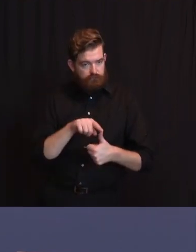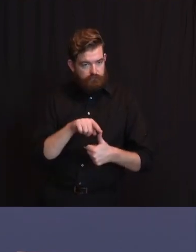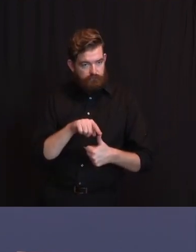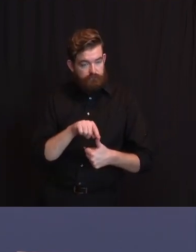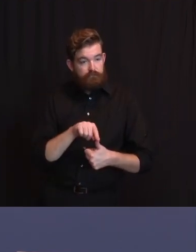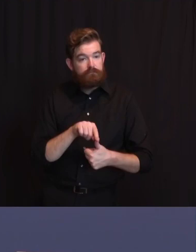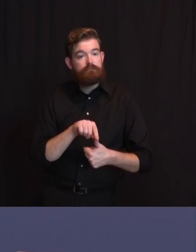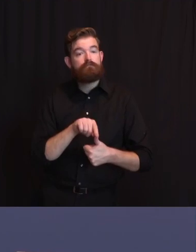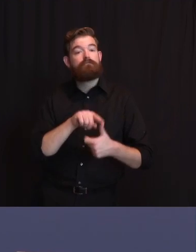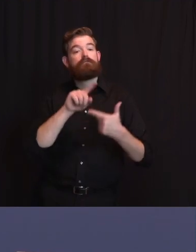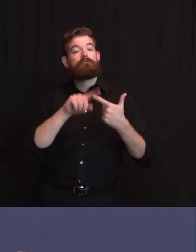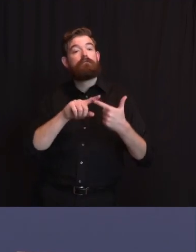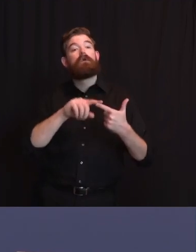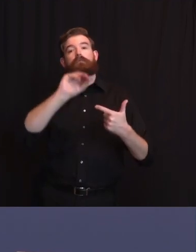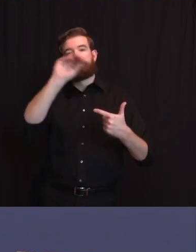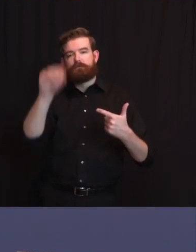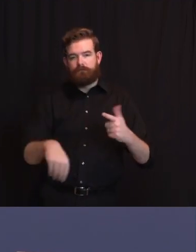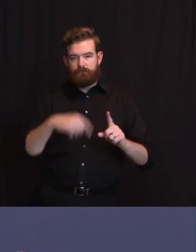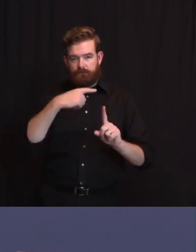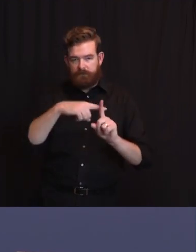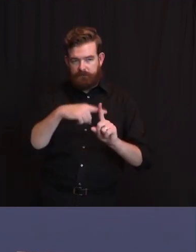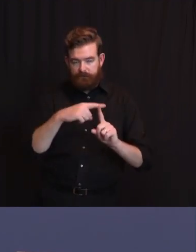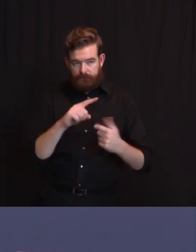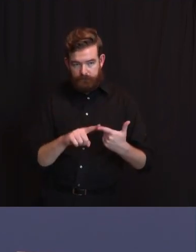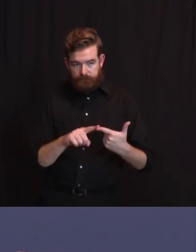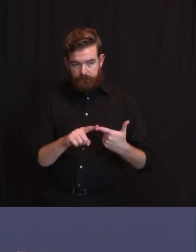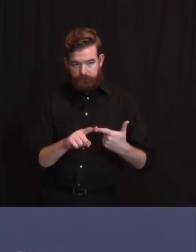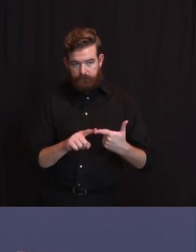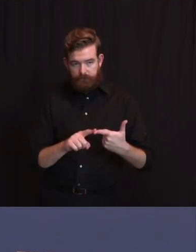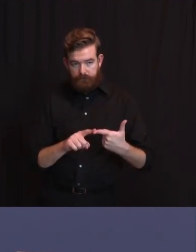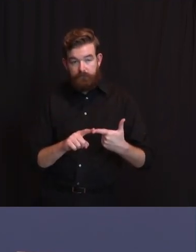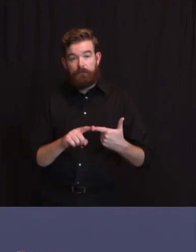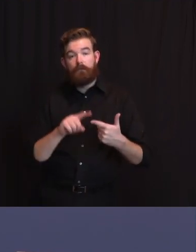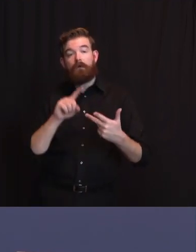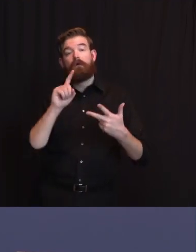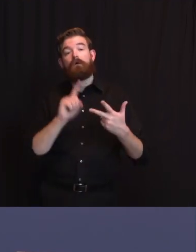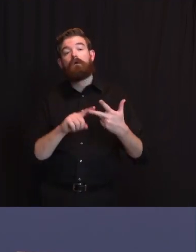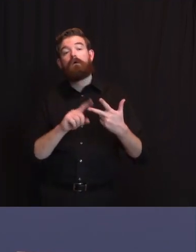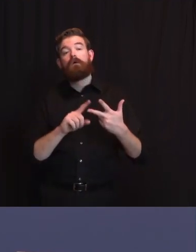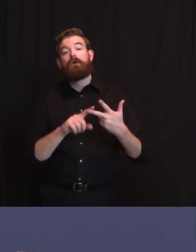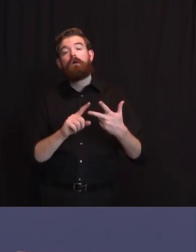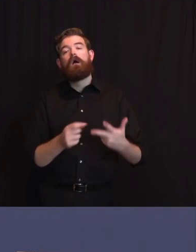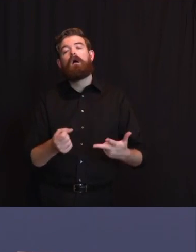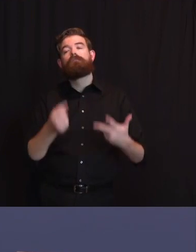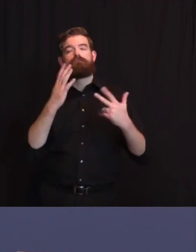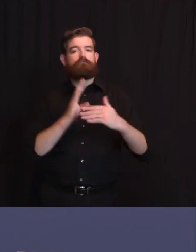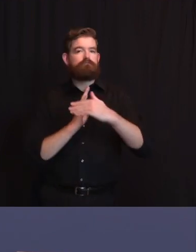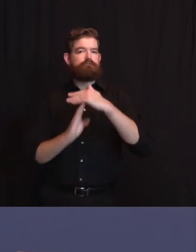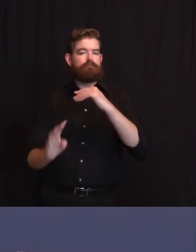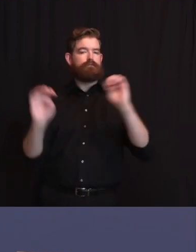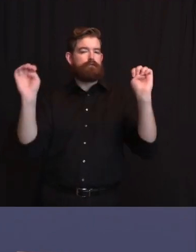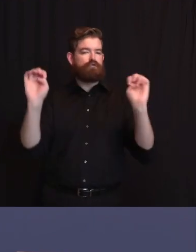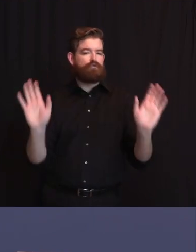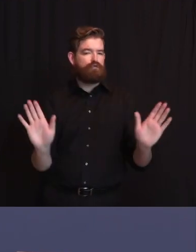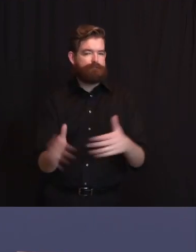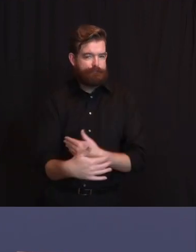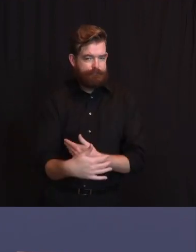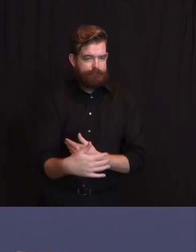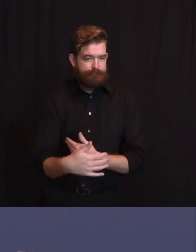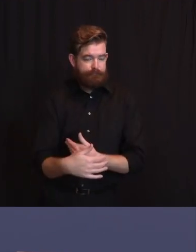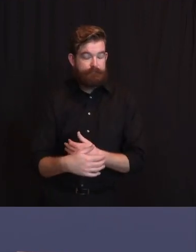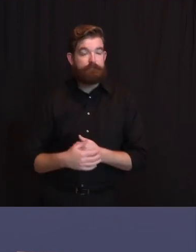the COVID-like illness visits to emergency departments. So it could be, any one of those